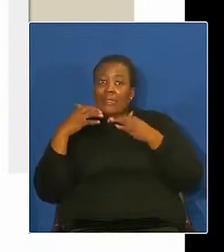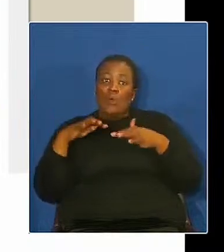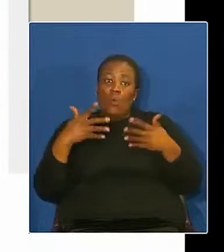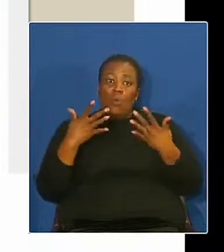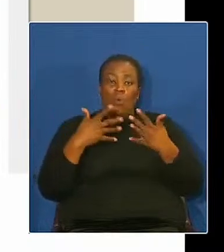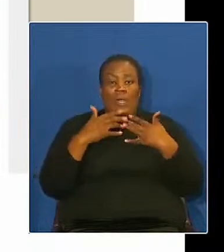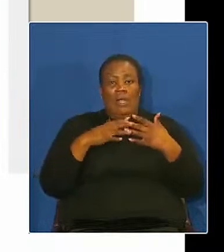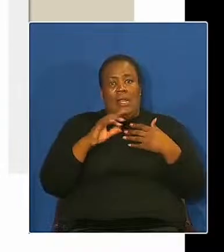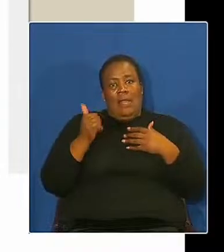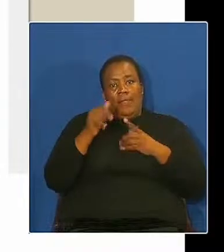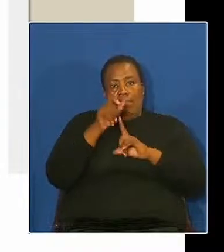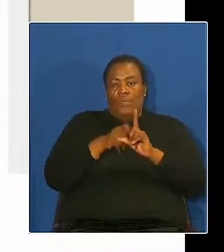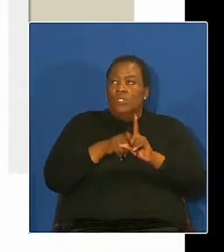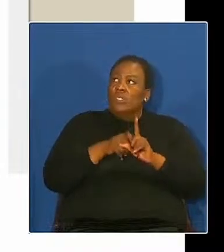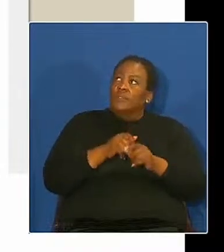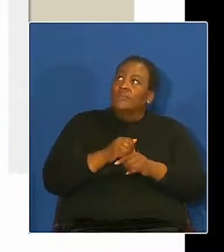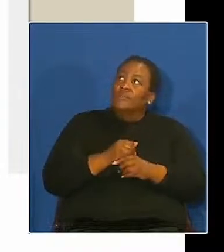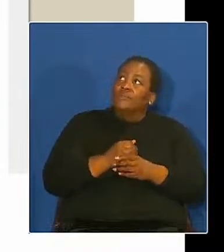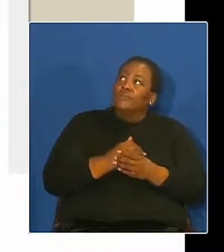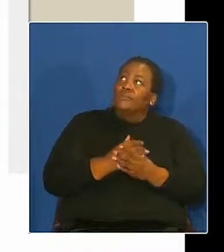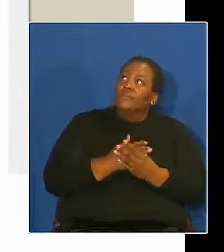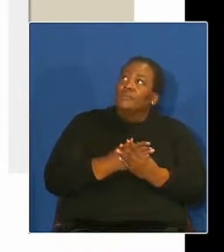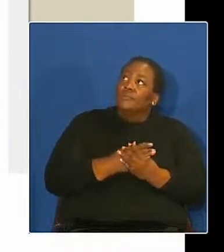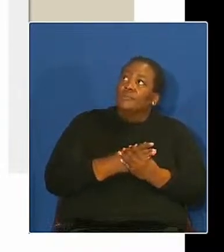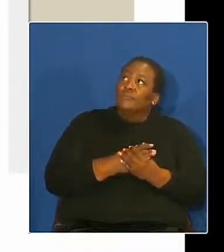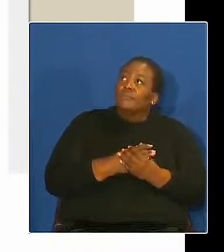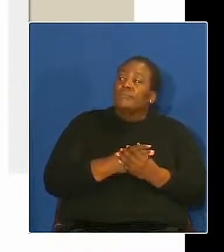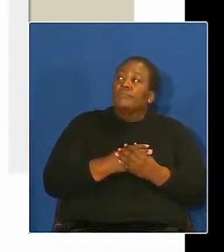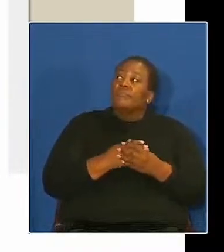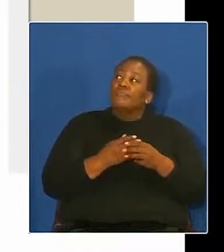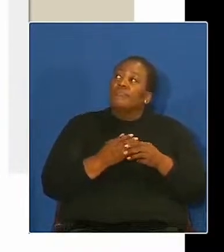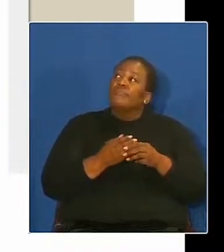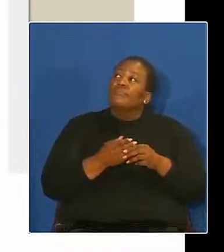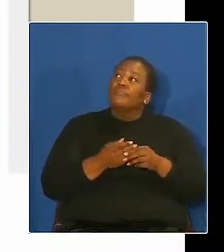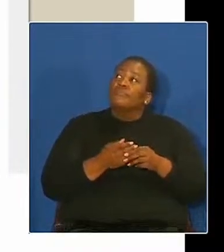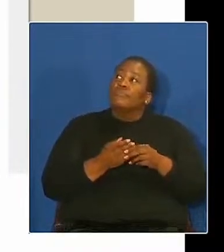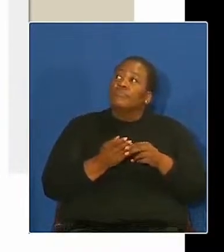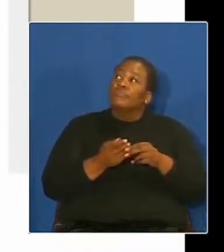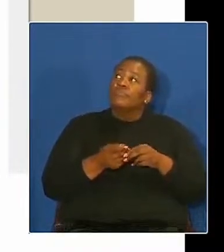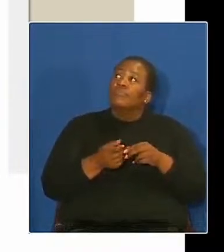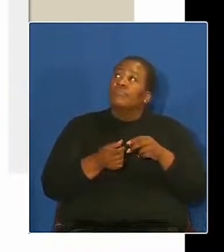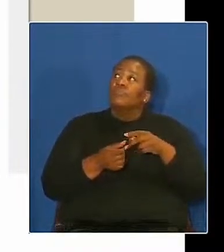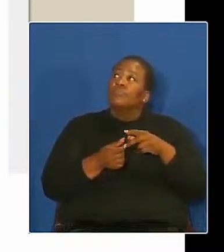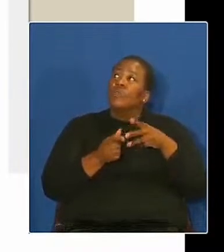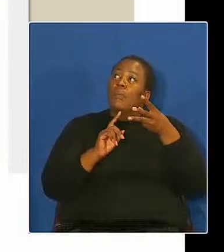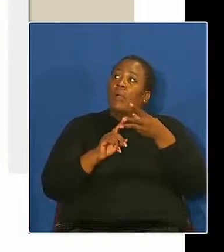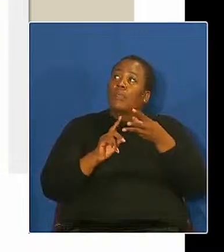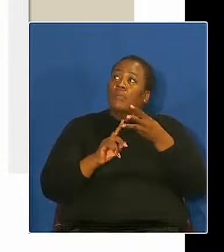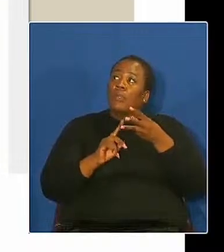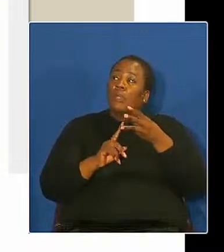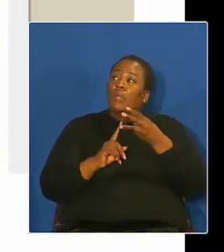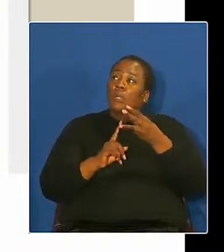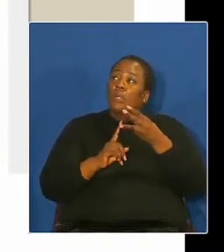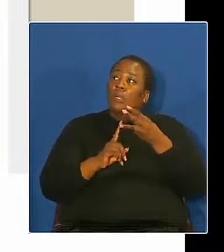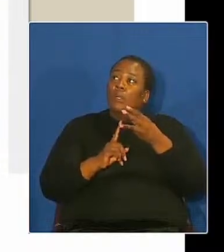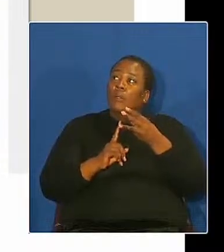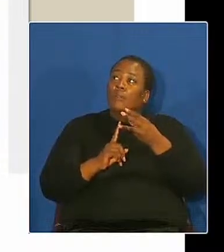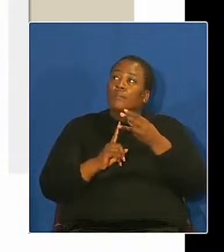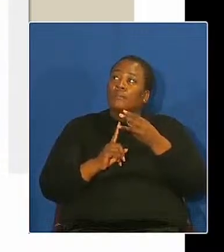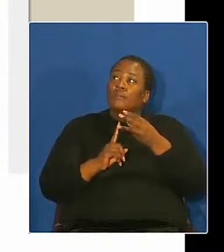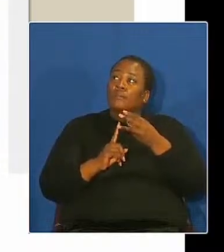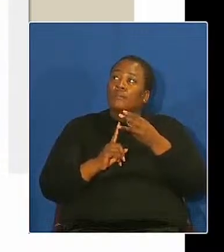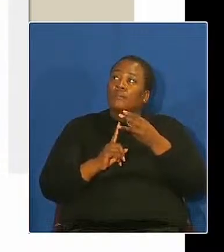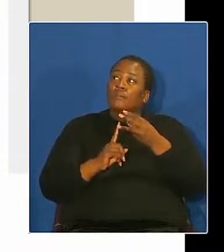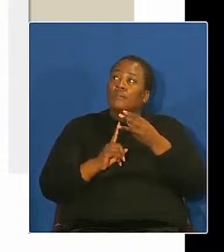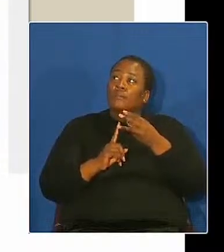Then the next point under briefings, number 3, or it's just